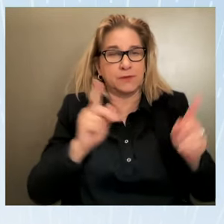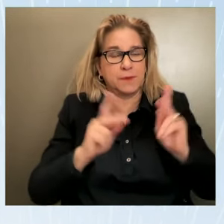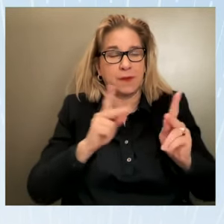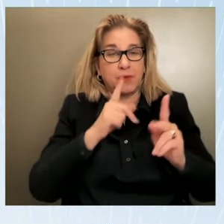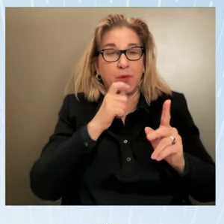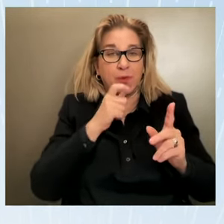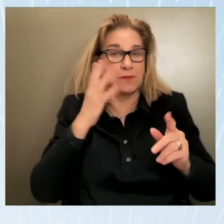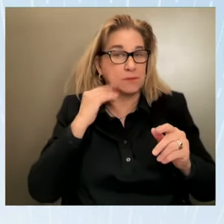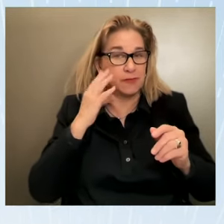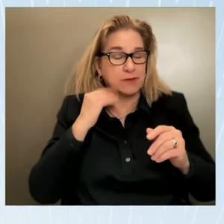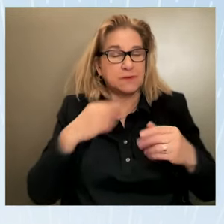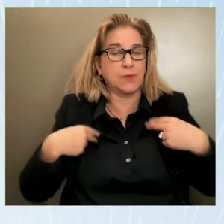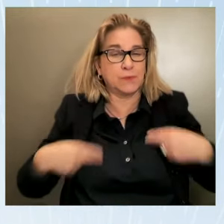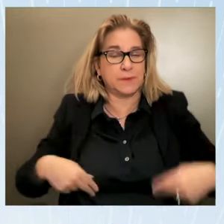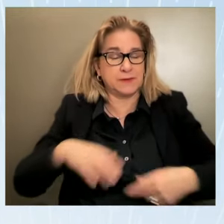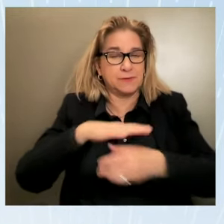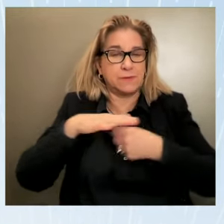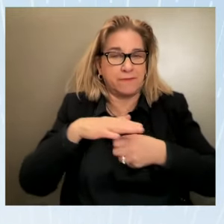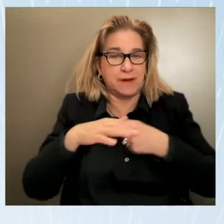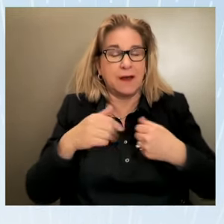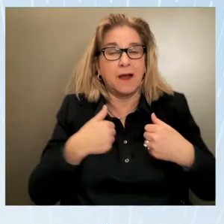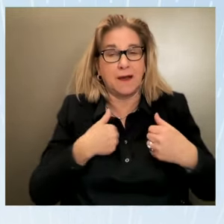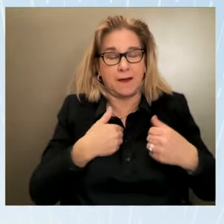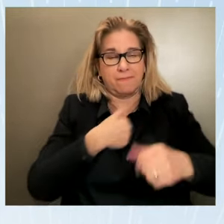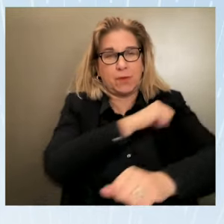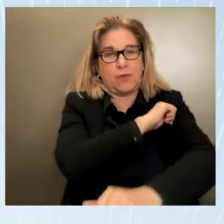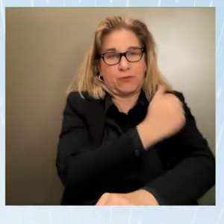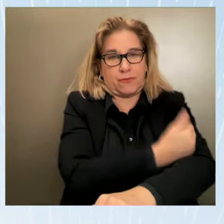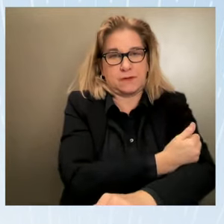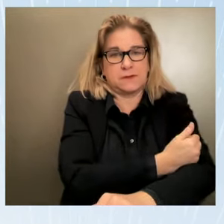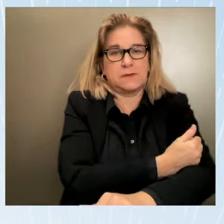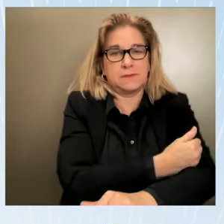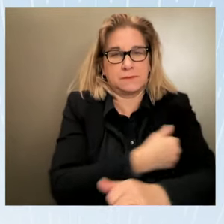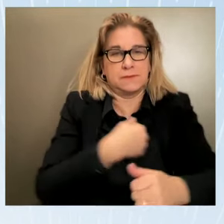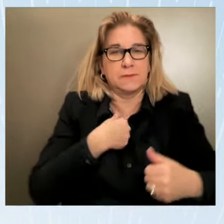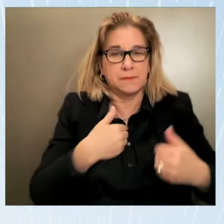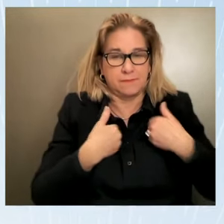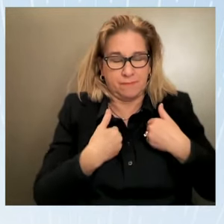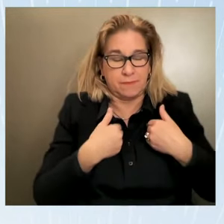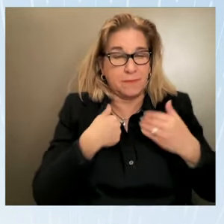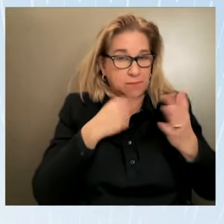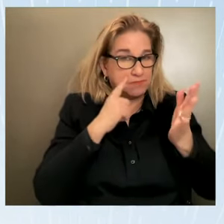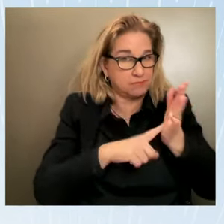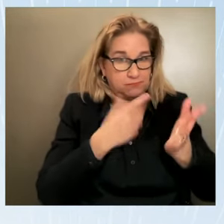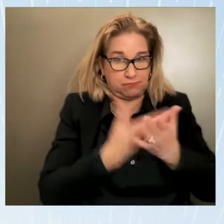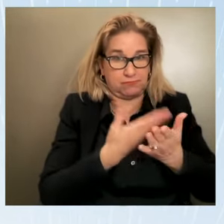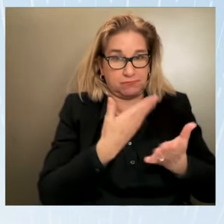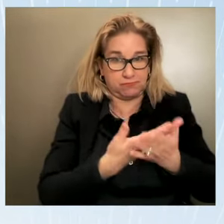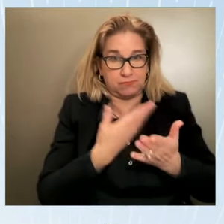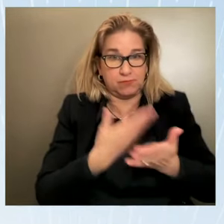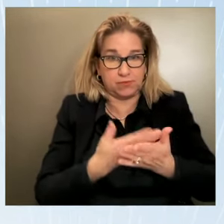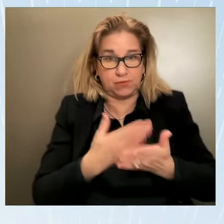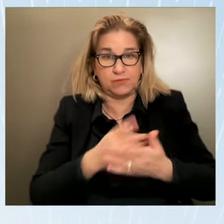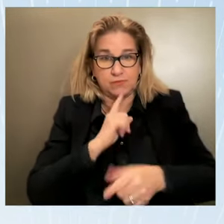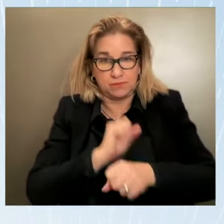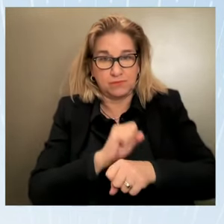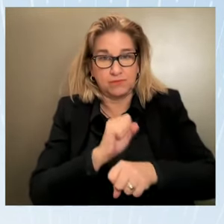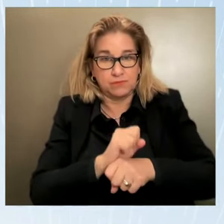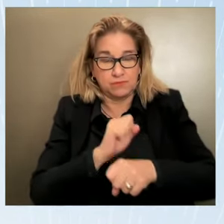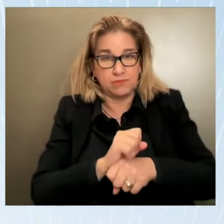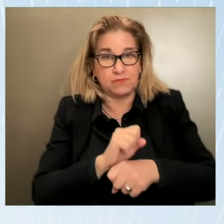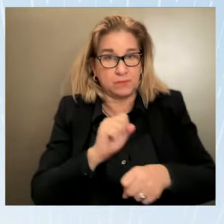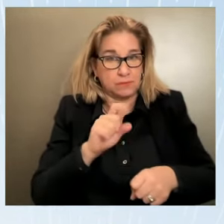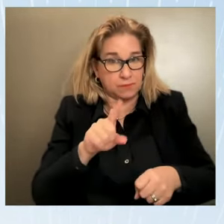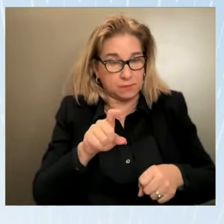increasing referrals of labor trafficking cases for investigation, stepping up engagement with local human trafficking task forces, and